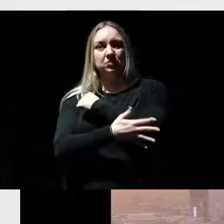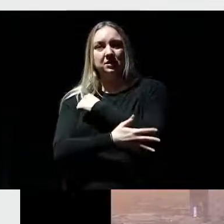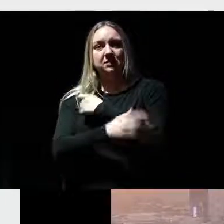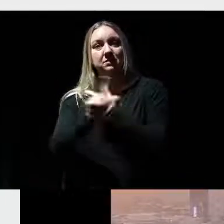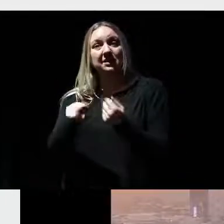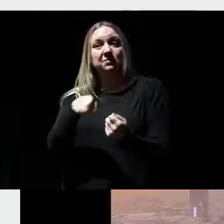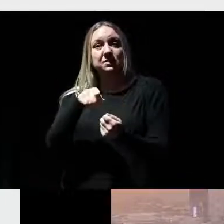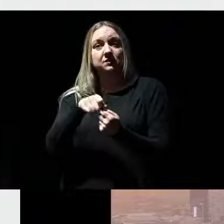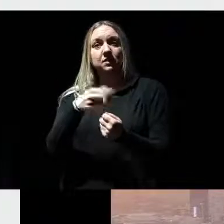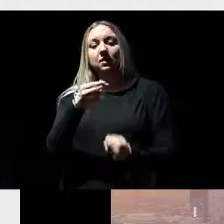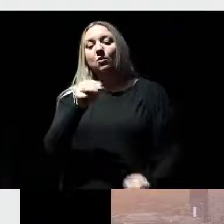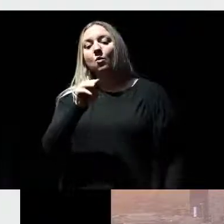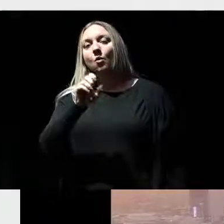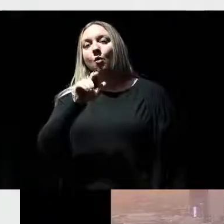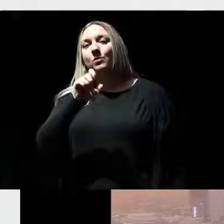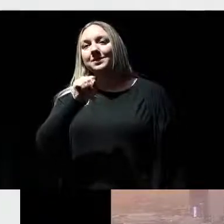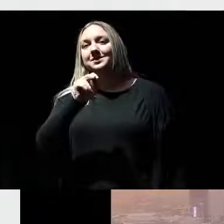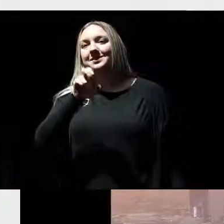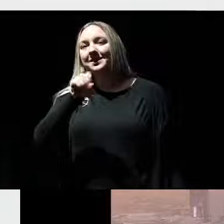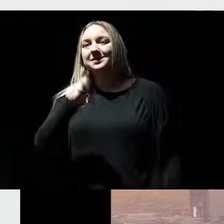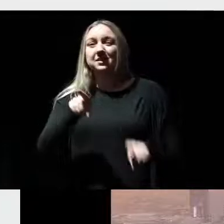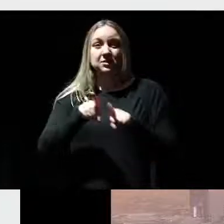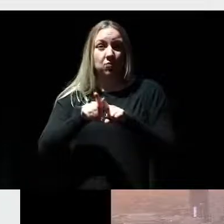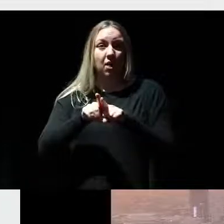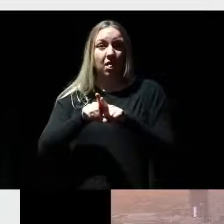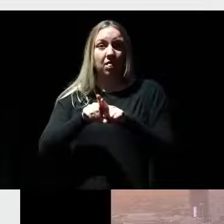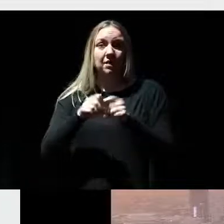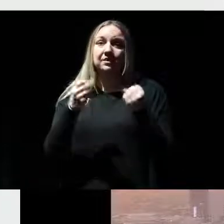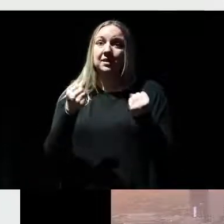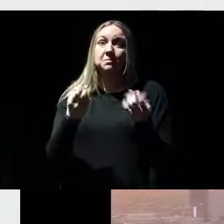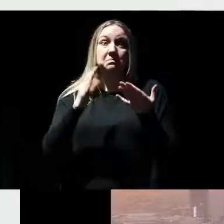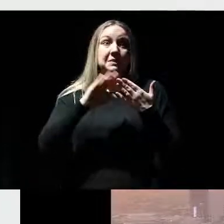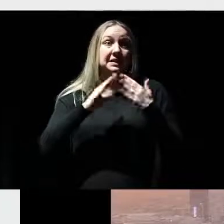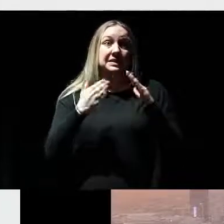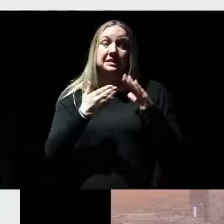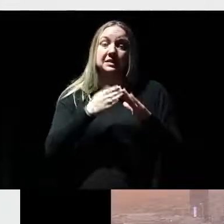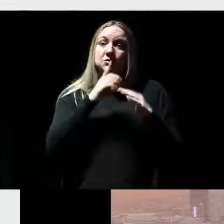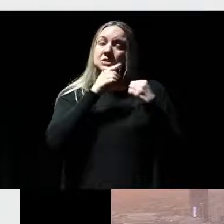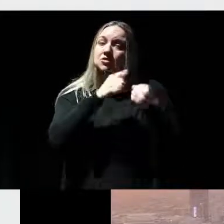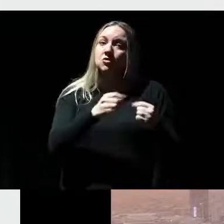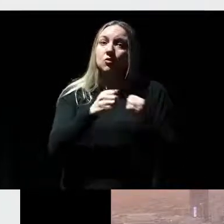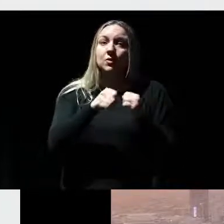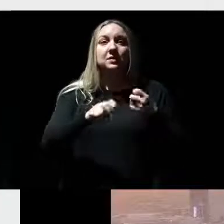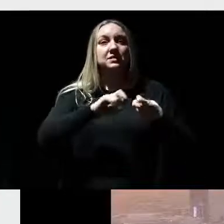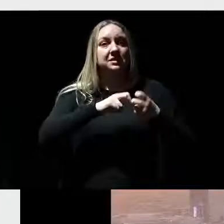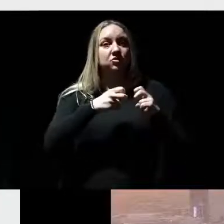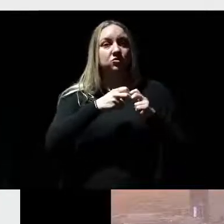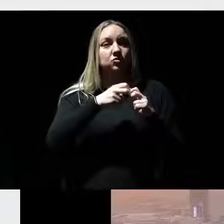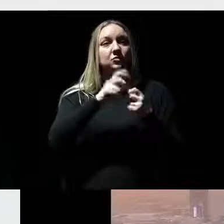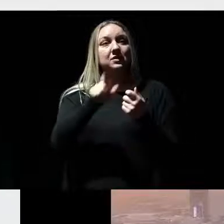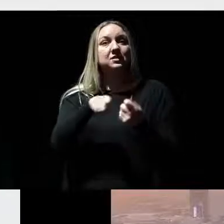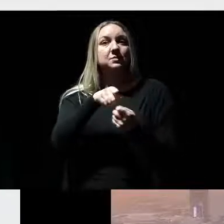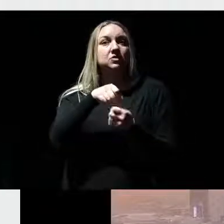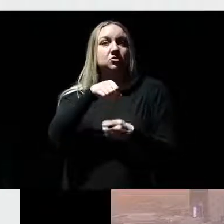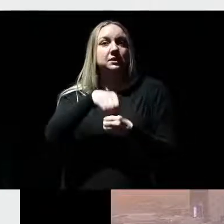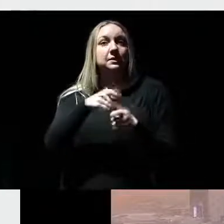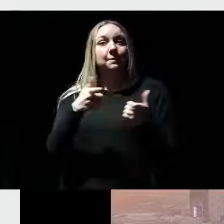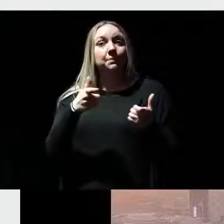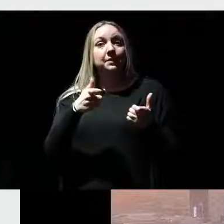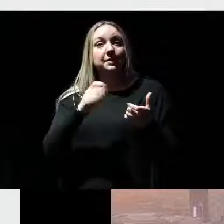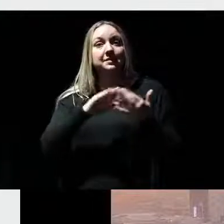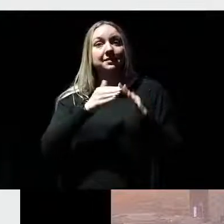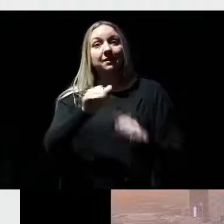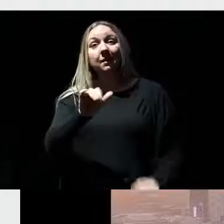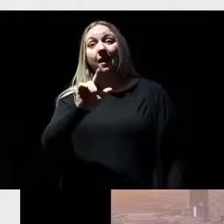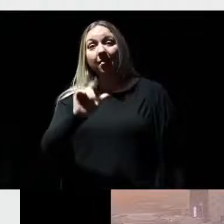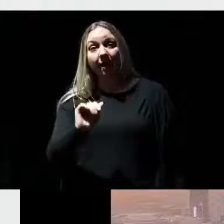central crises in most cities. And in a city like Los Angeles, I think it's also fair to say that it's